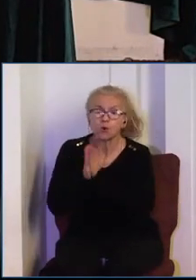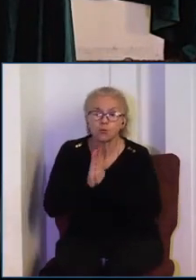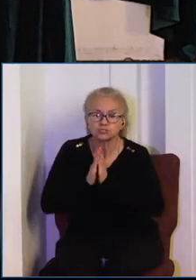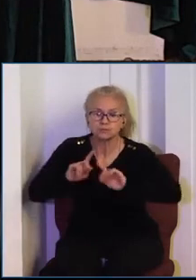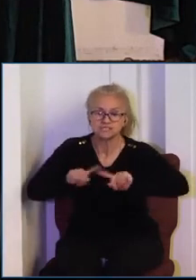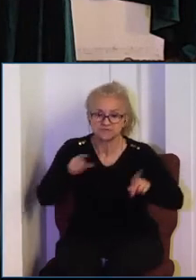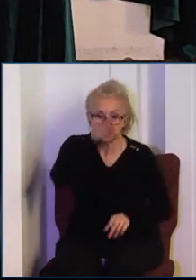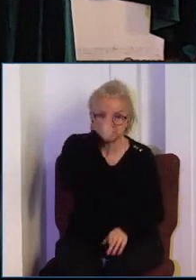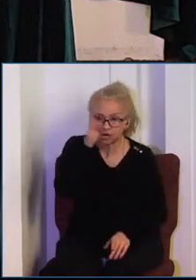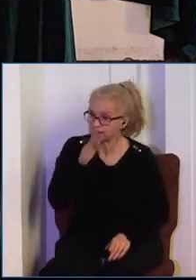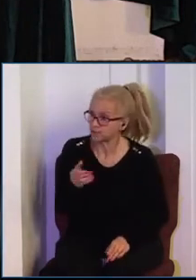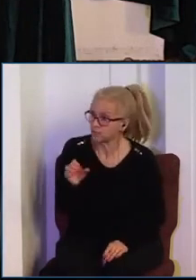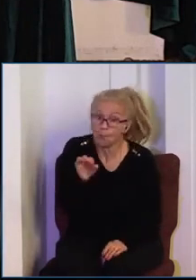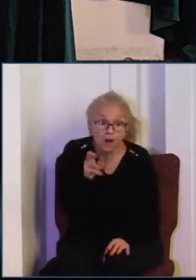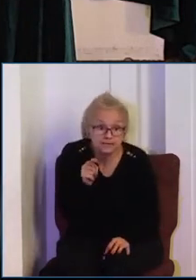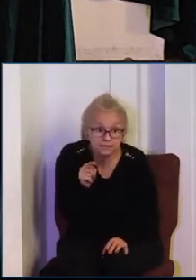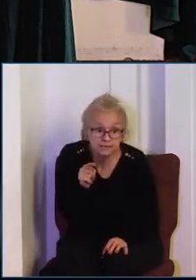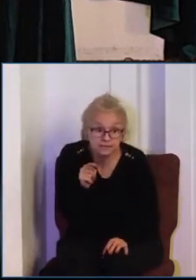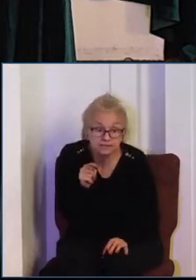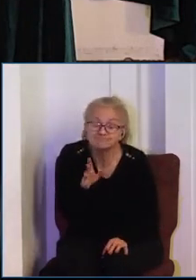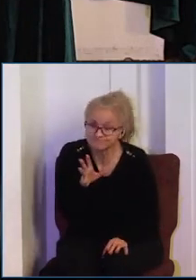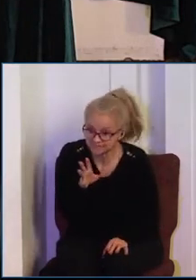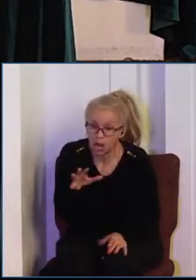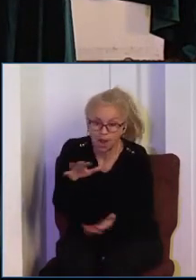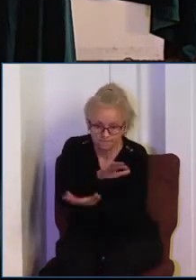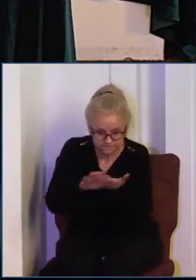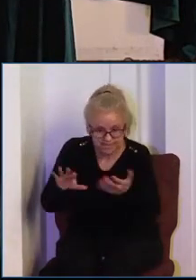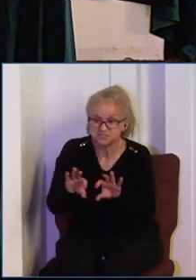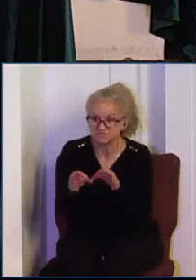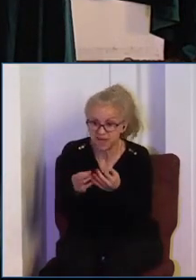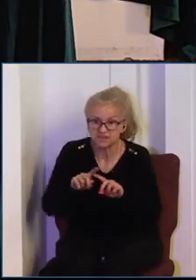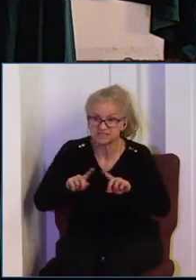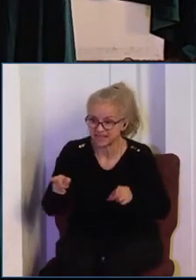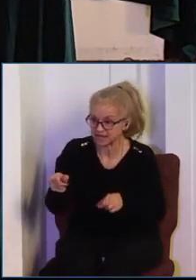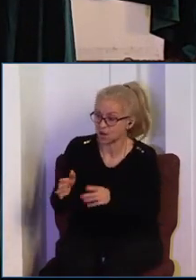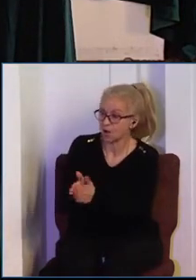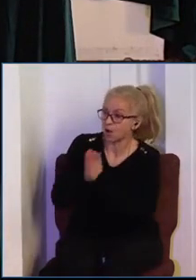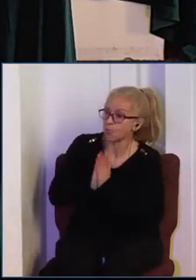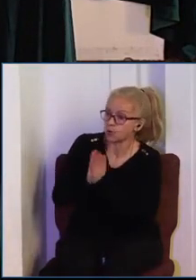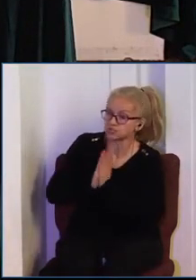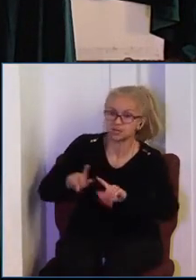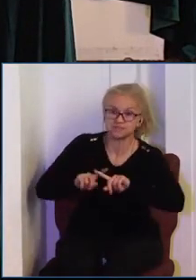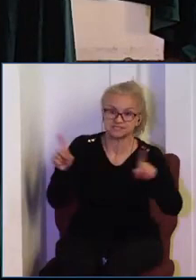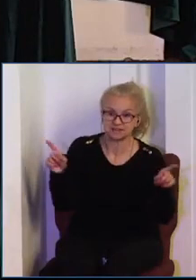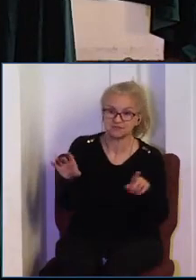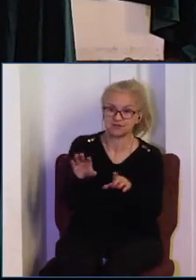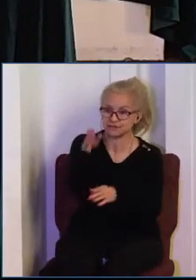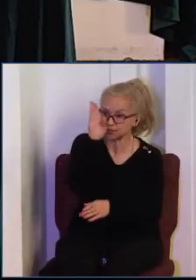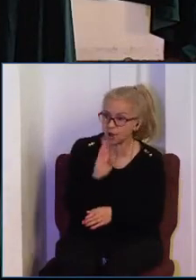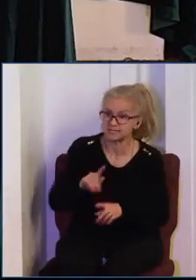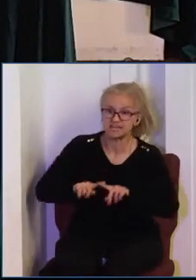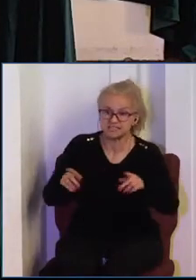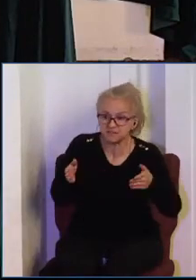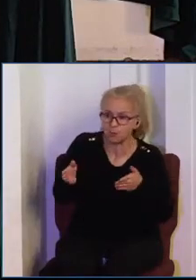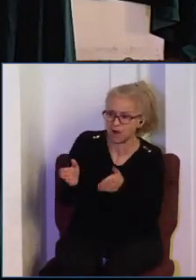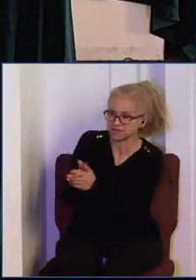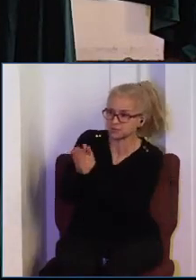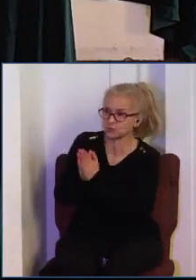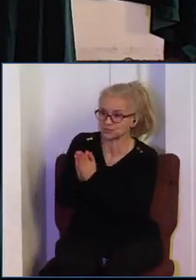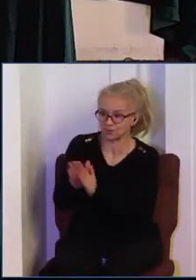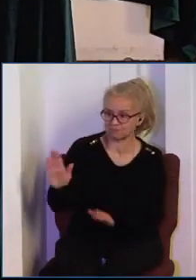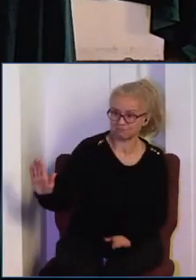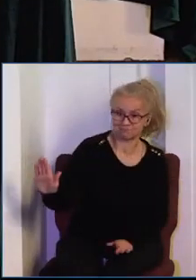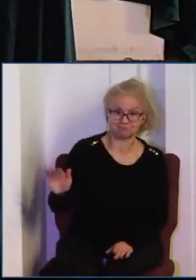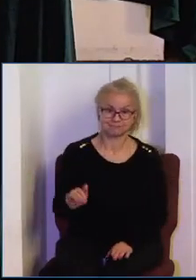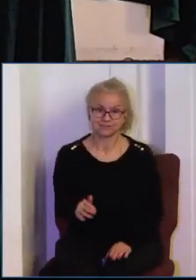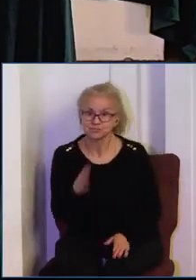gods. What? A mixed family. They worshiped different gods. They had a different way of worship. Talk